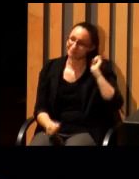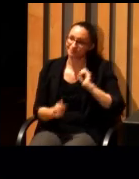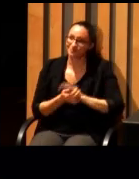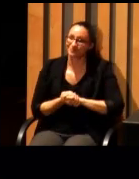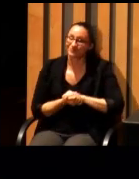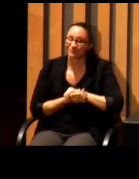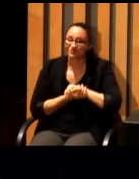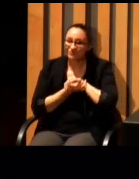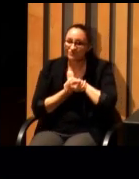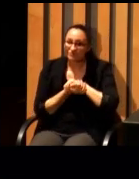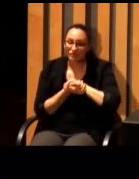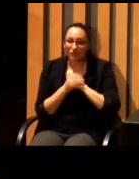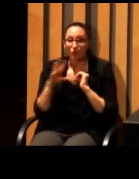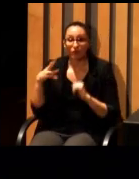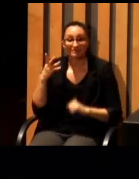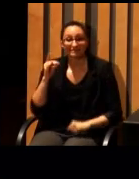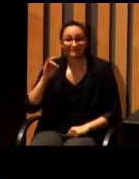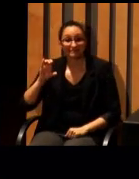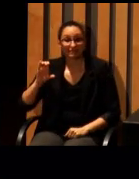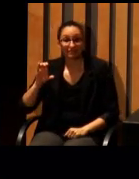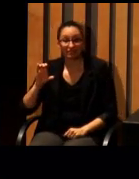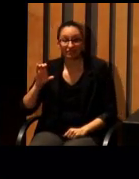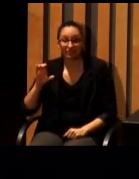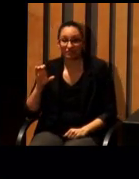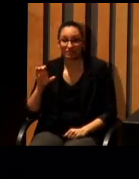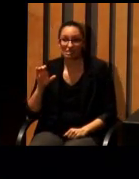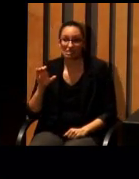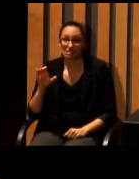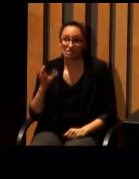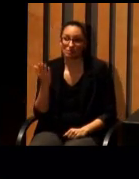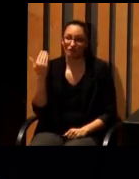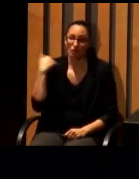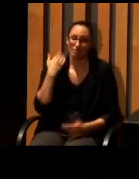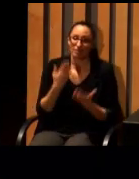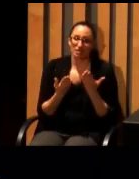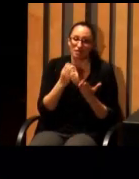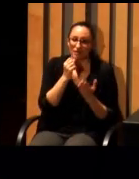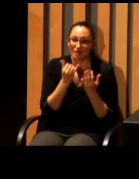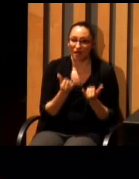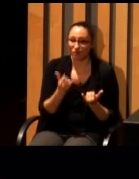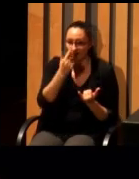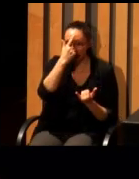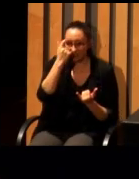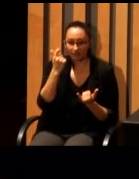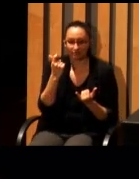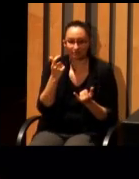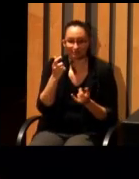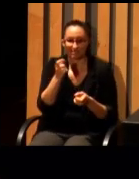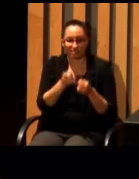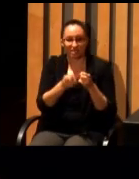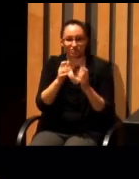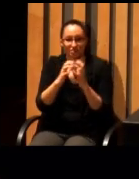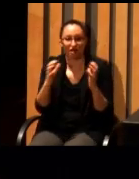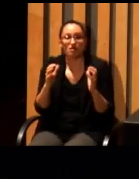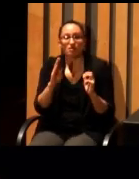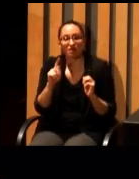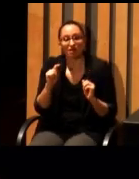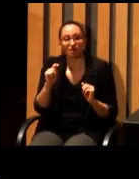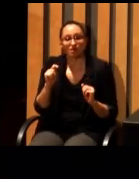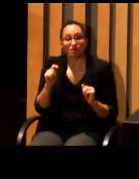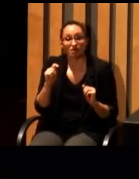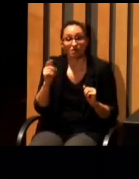you know, Washington, D.C. had been, I'm not sure it is anymore because the demographics are changing, but Washington, D.C. had been